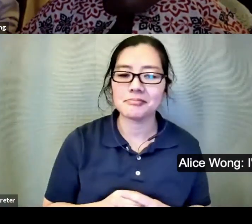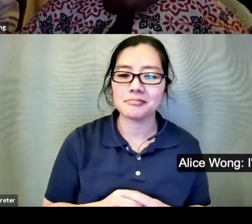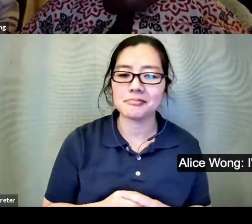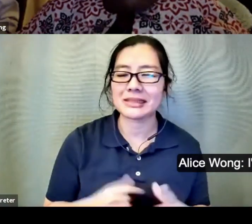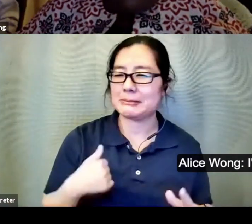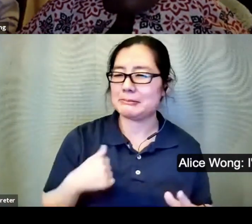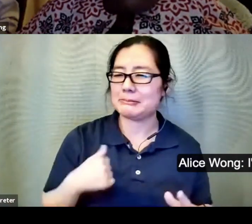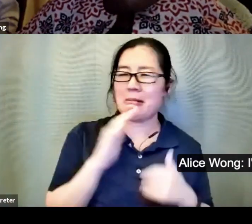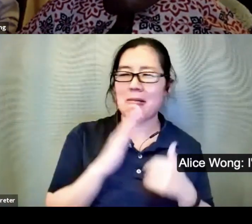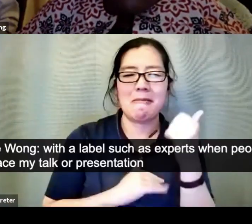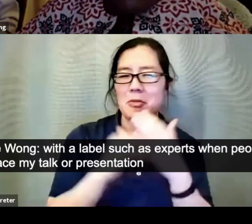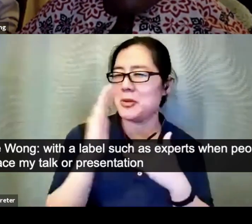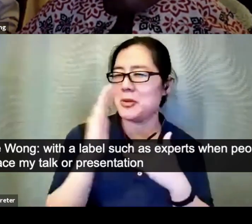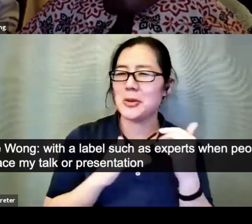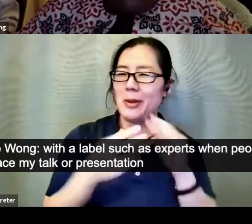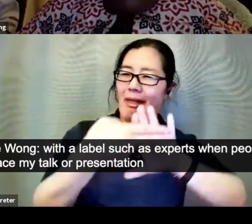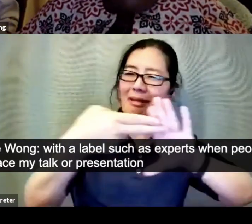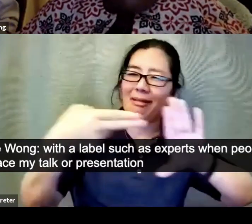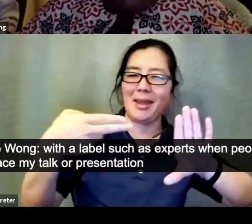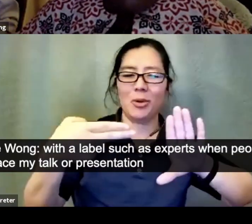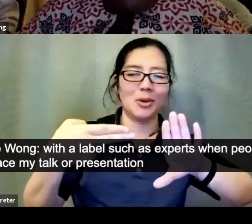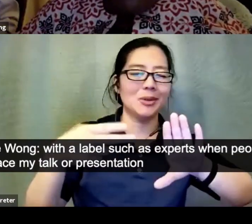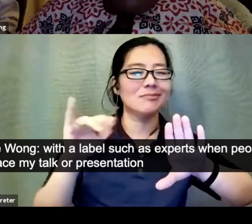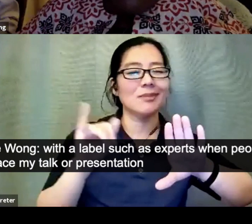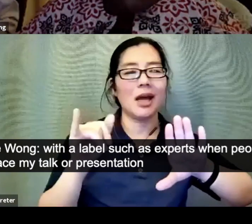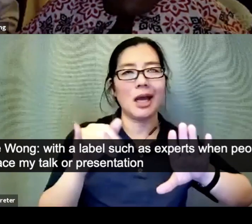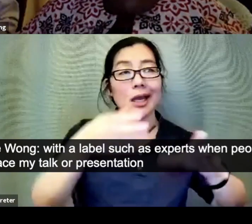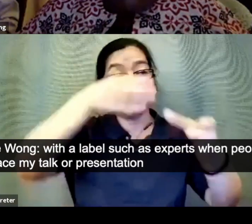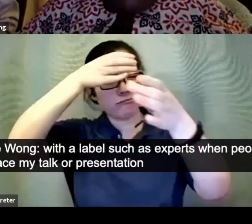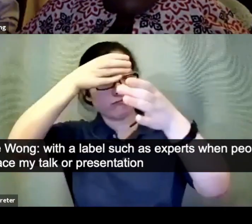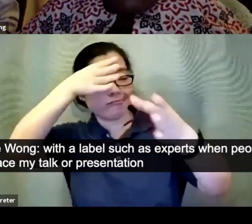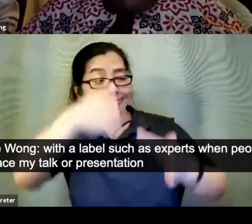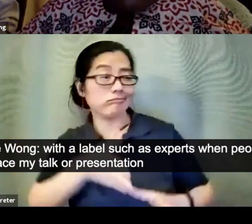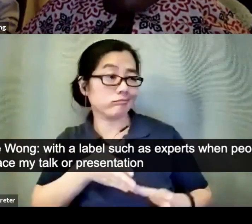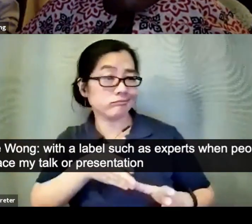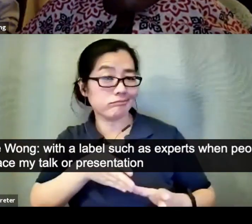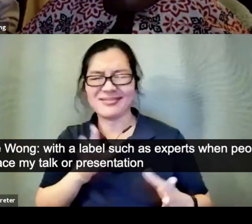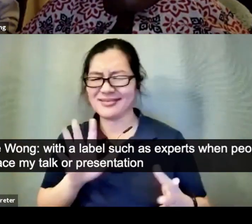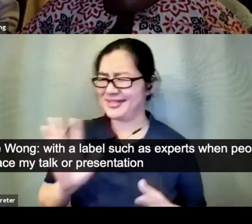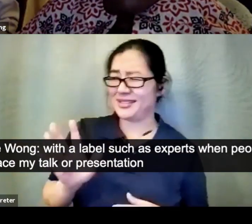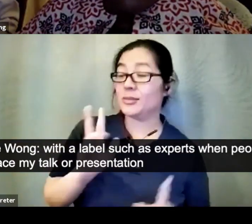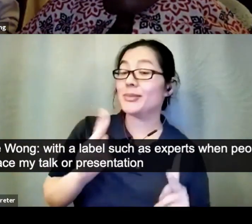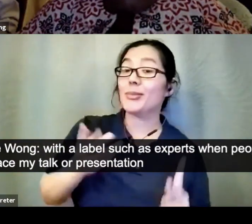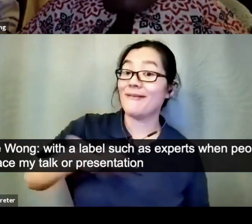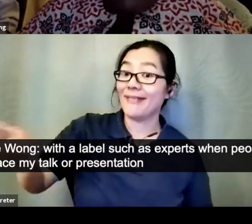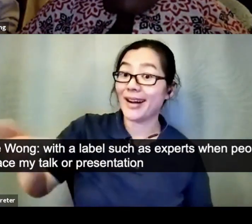with the labels such as experts. When people ask me to give a talk or a